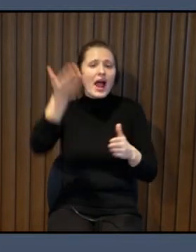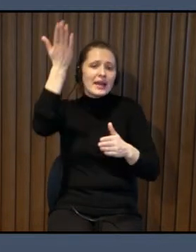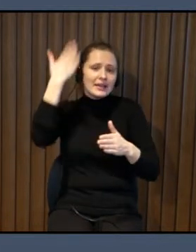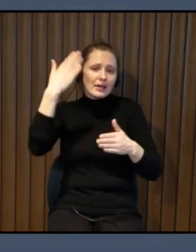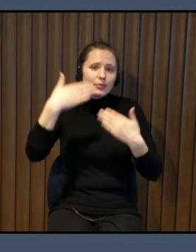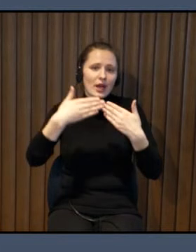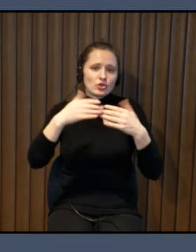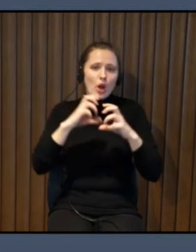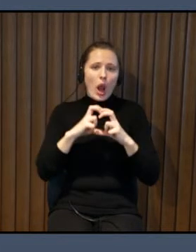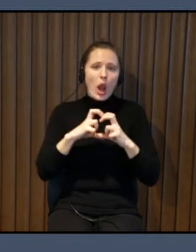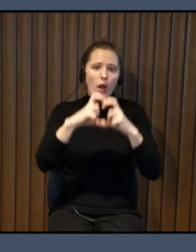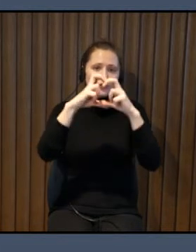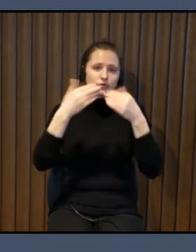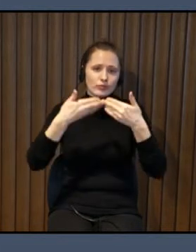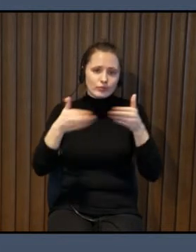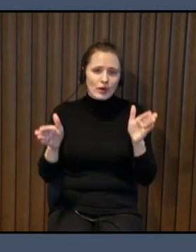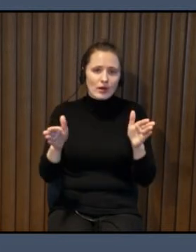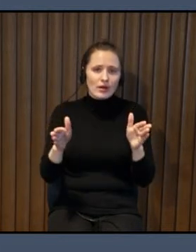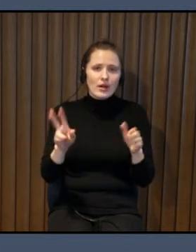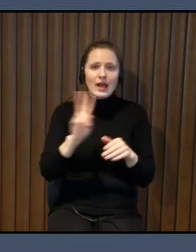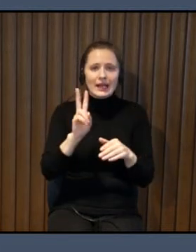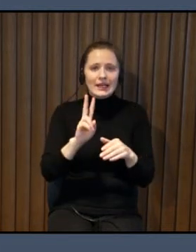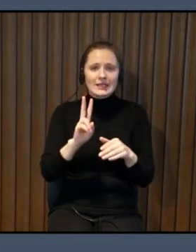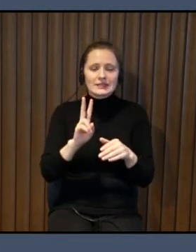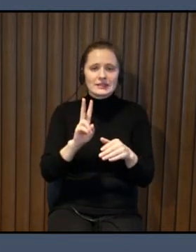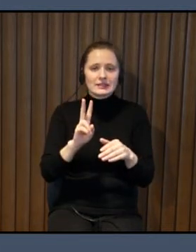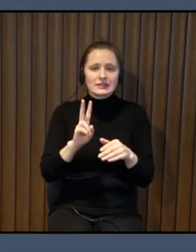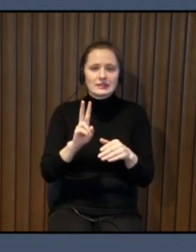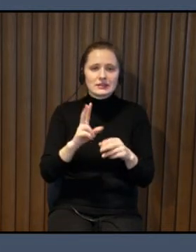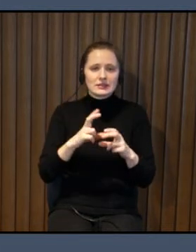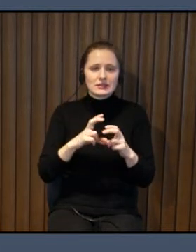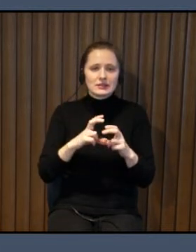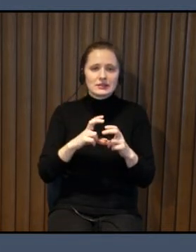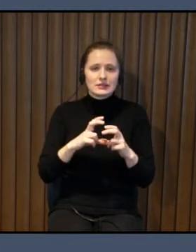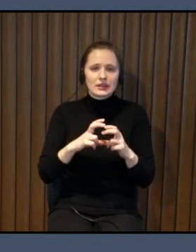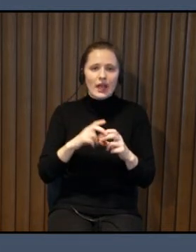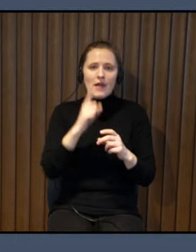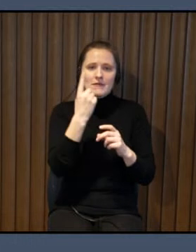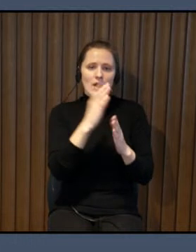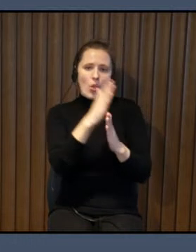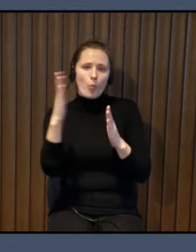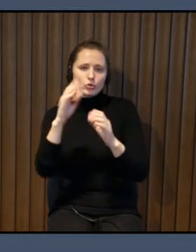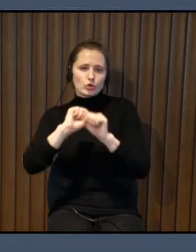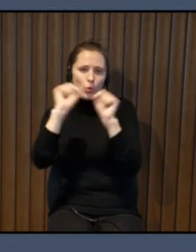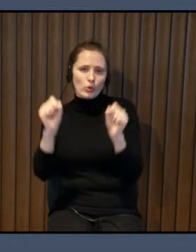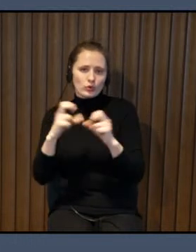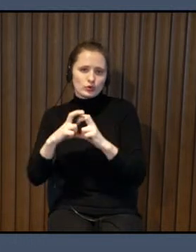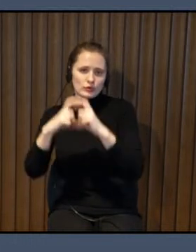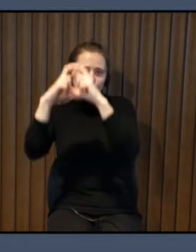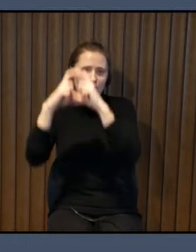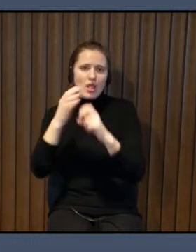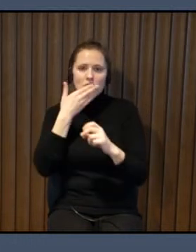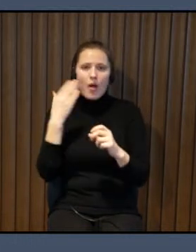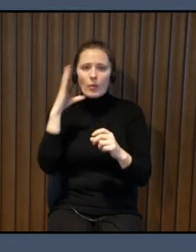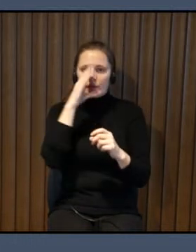by previous notice, by previous mention, and probably a call, but the door